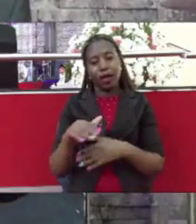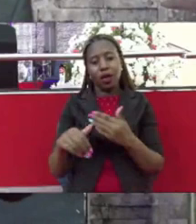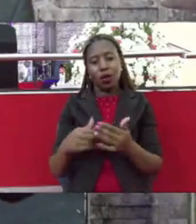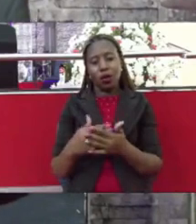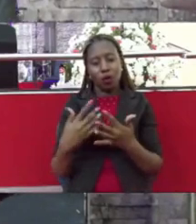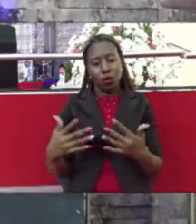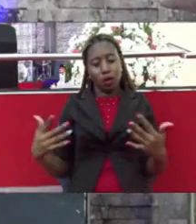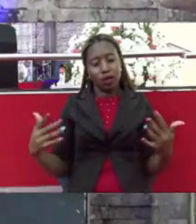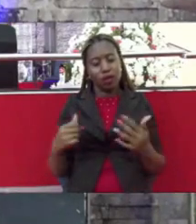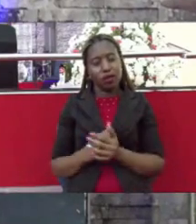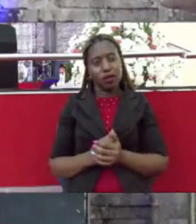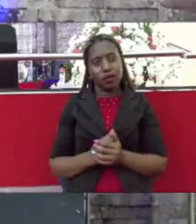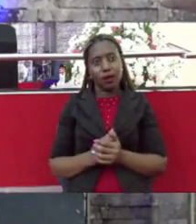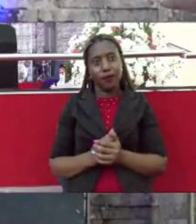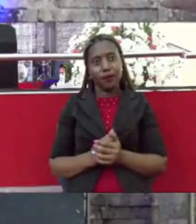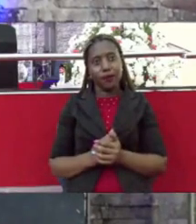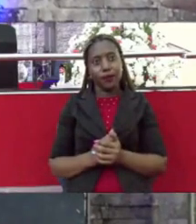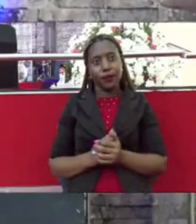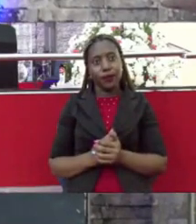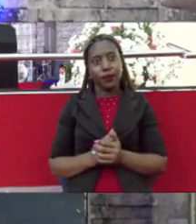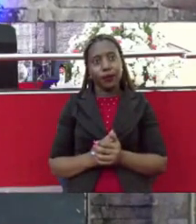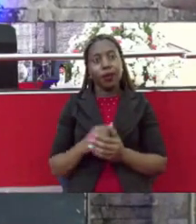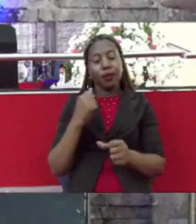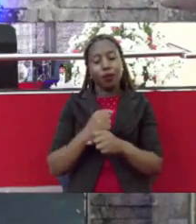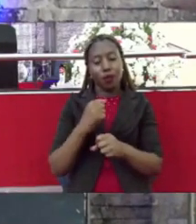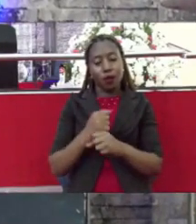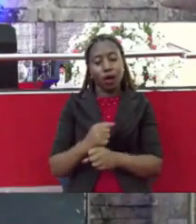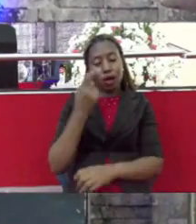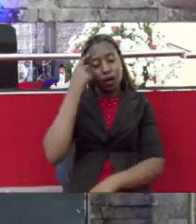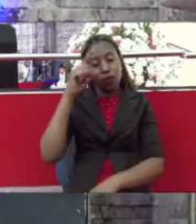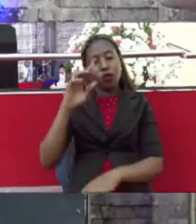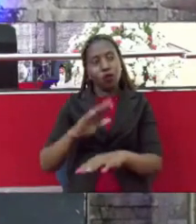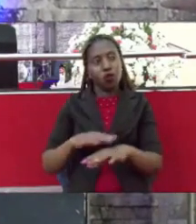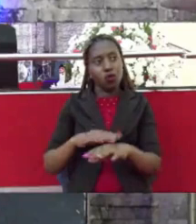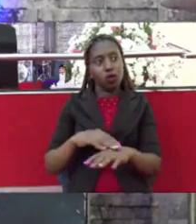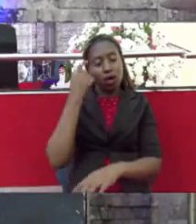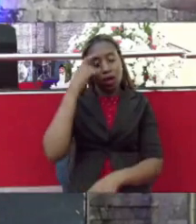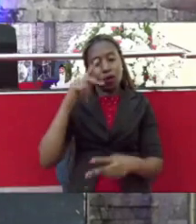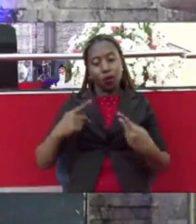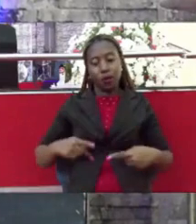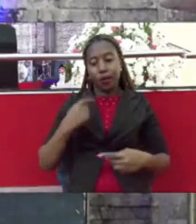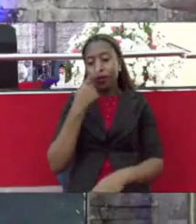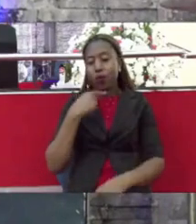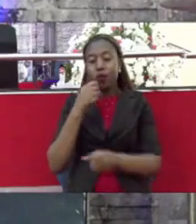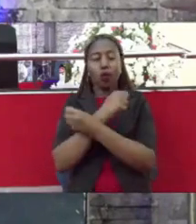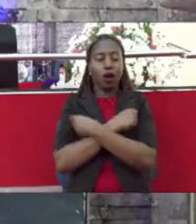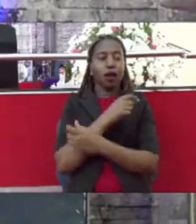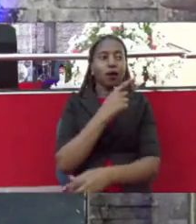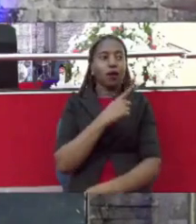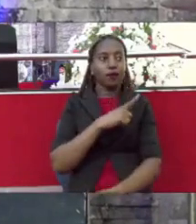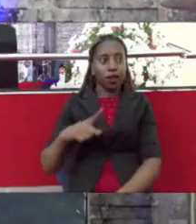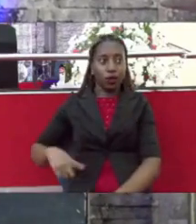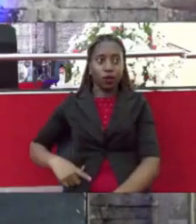mambo yote sio mambo machache ama kadhaa. Work for good for they that love the Lord. Yanawafanyikia wema kwa wale wampendao